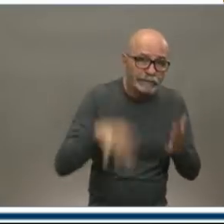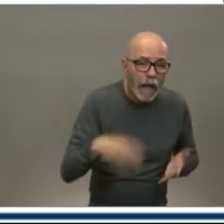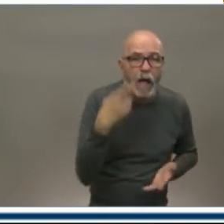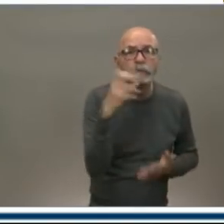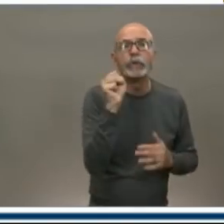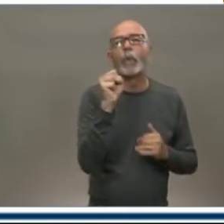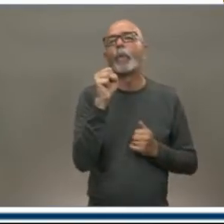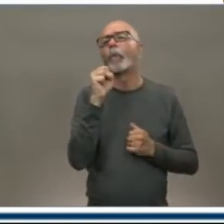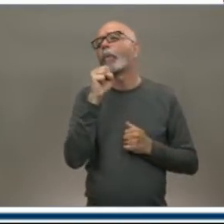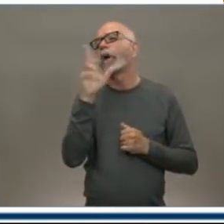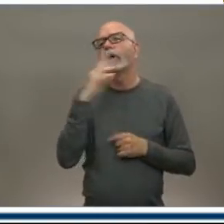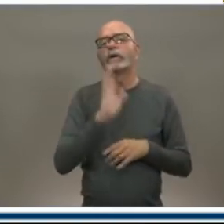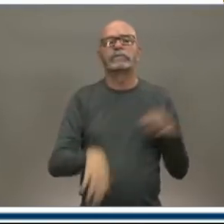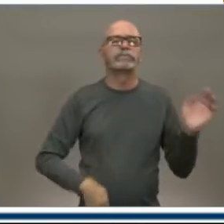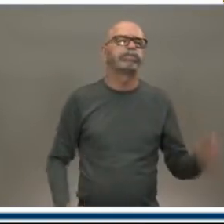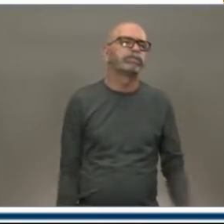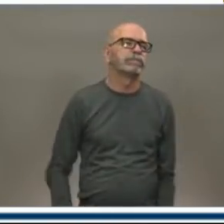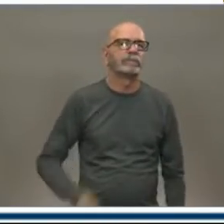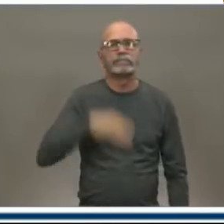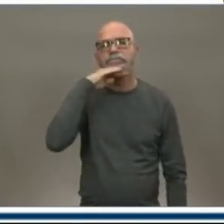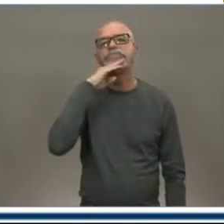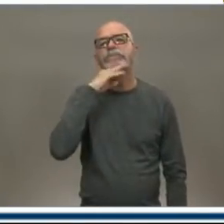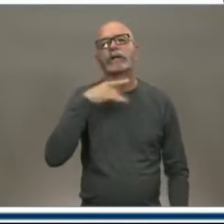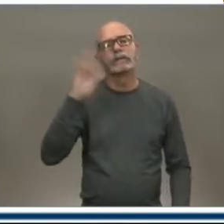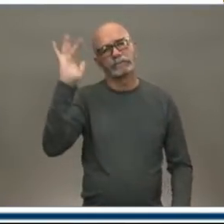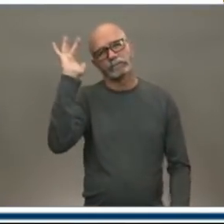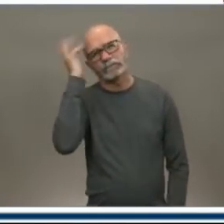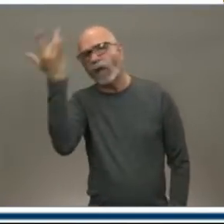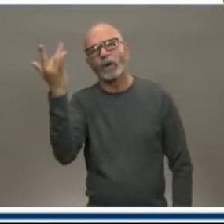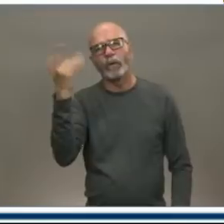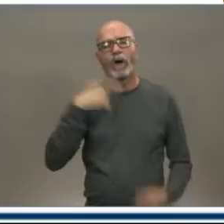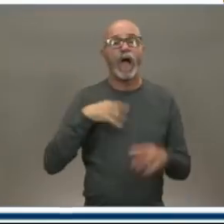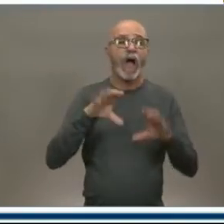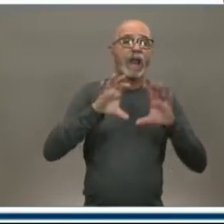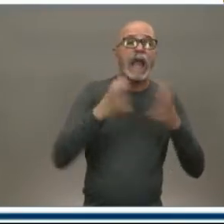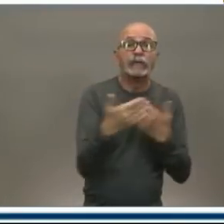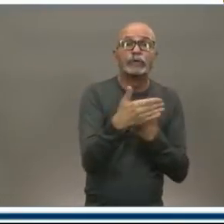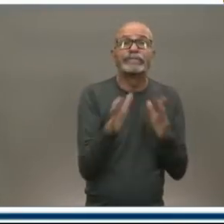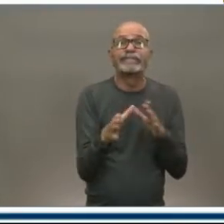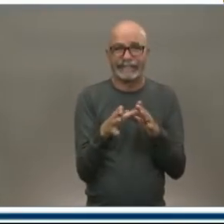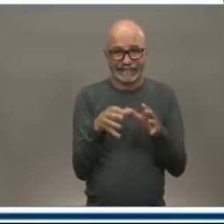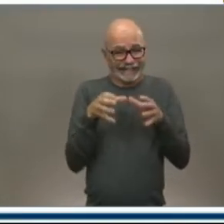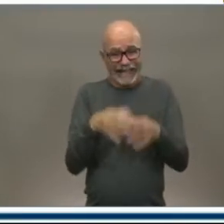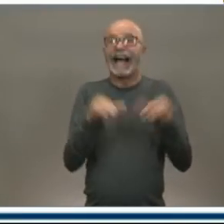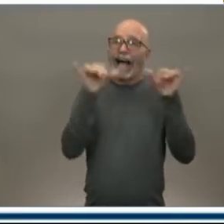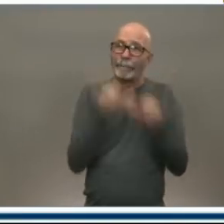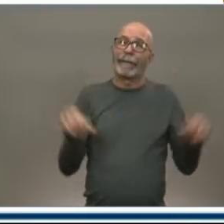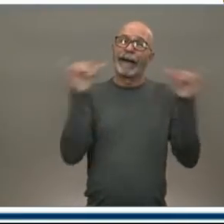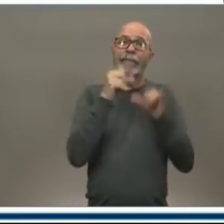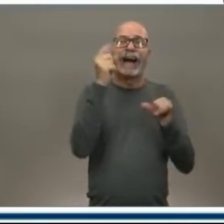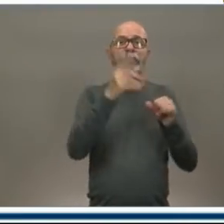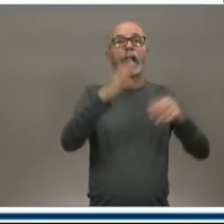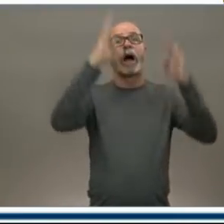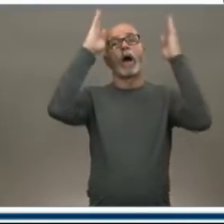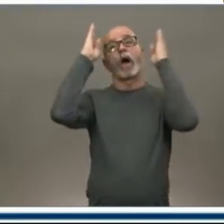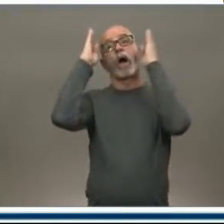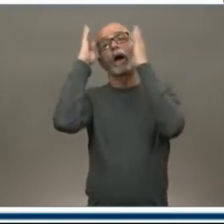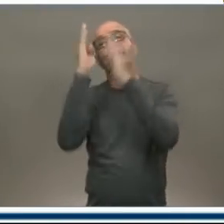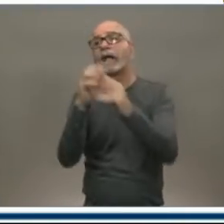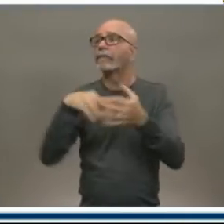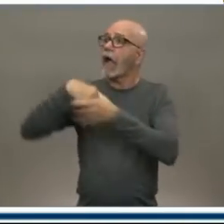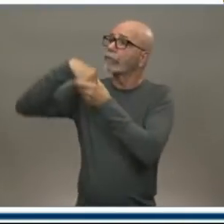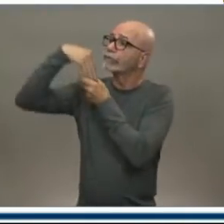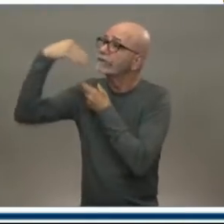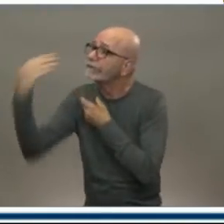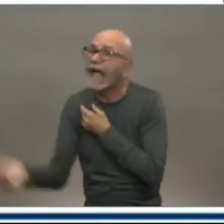able to keep things together in the classroom, but it's breaking down in hallways, lunchrooms, and especially outside. I live near a school and I see hundreds of